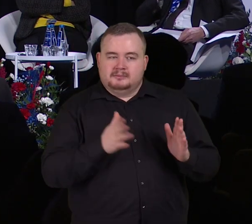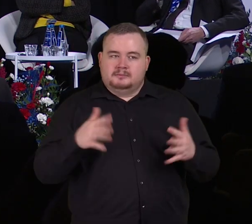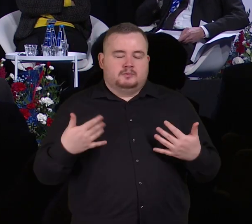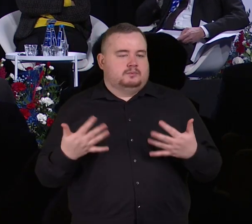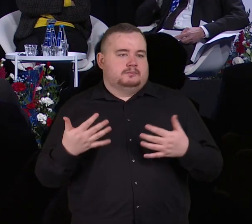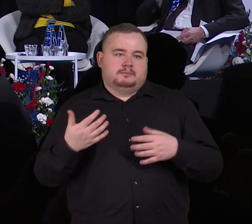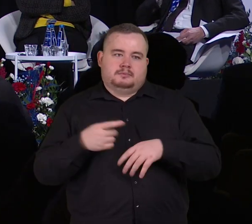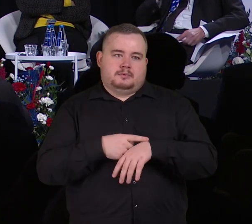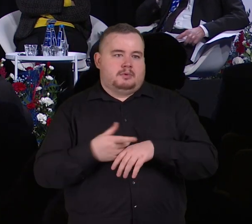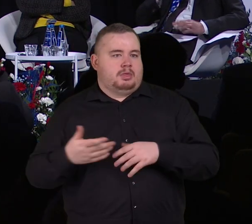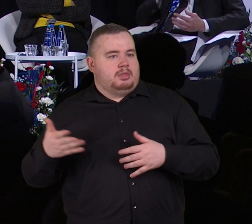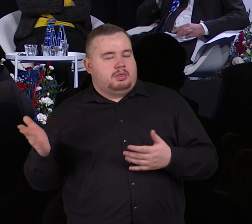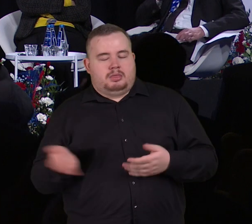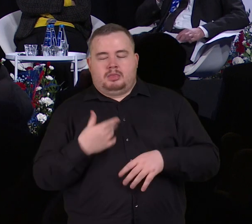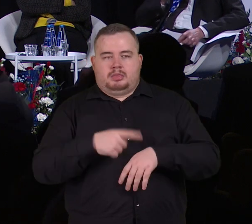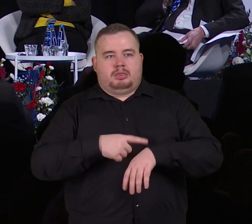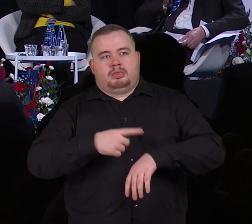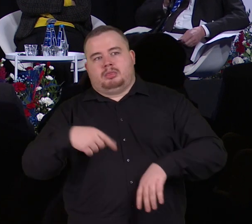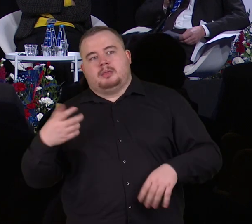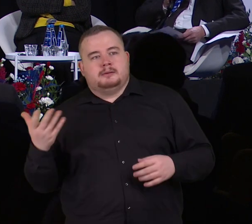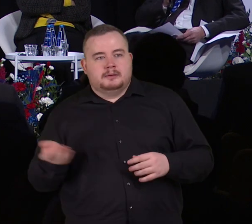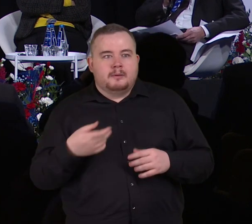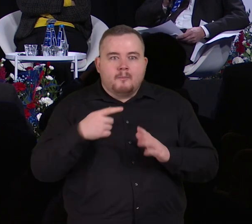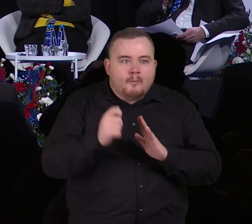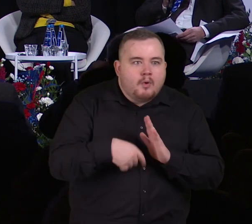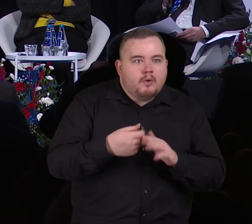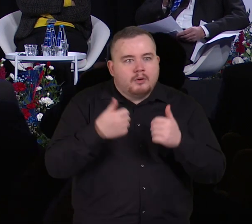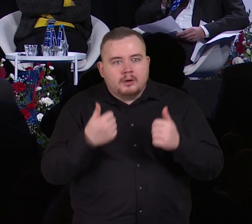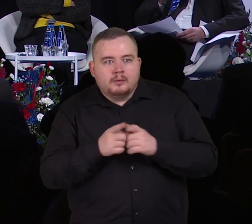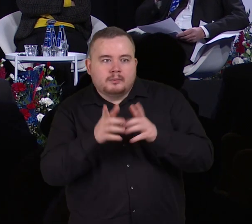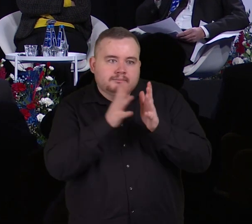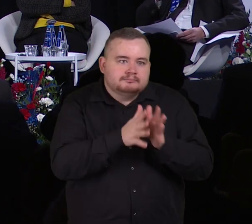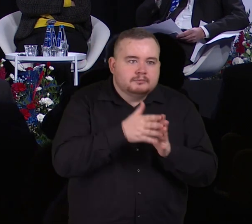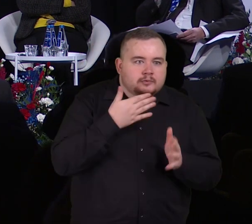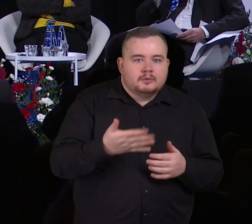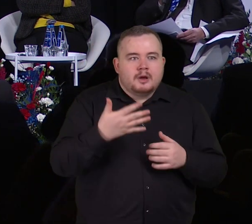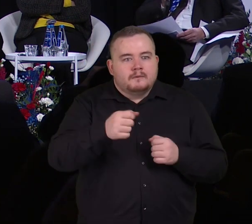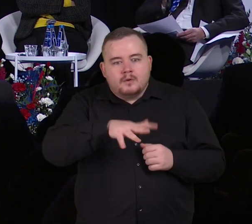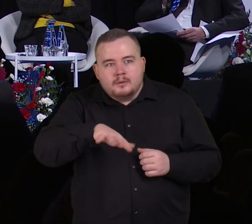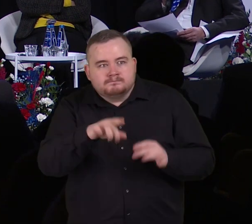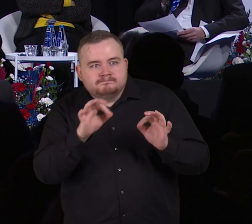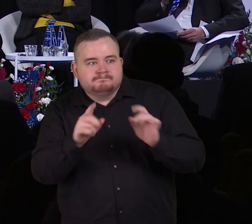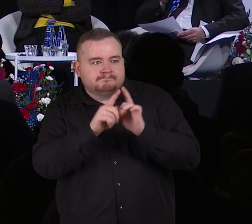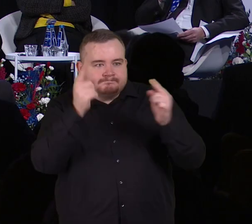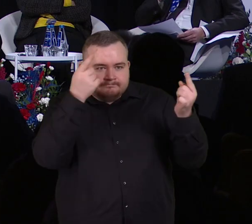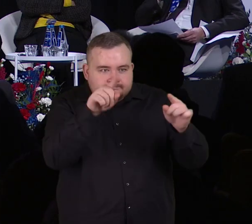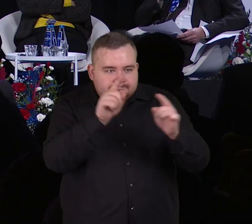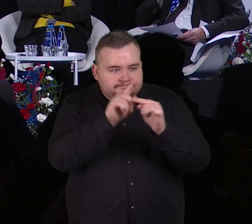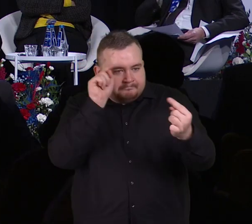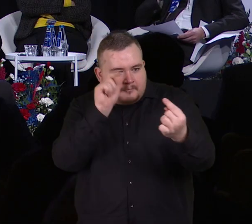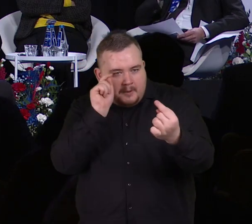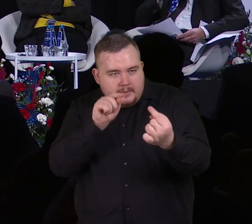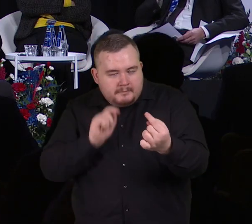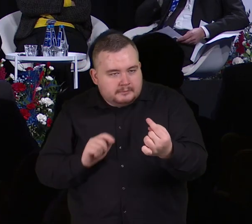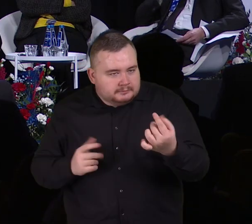regional needs, and that is the most important thing for us, to reach the common European